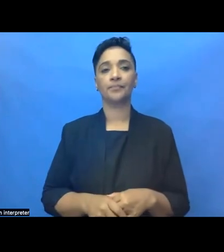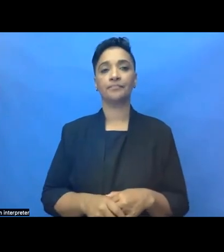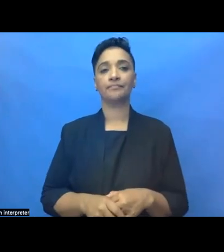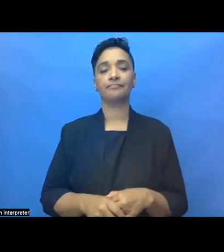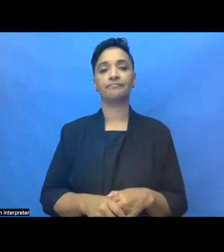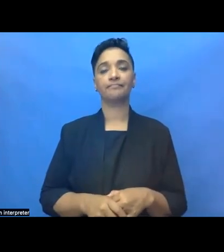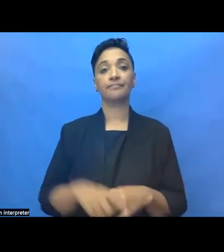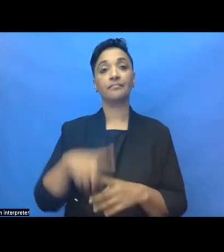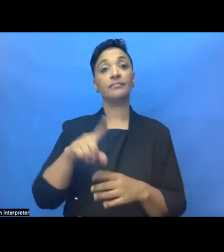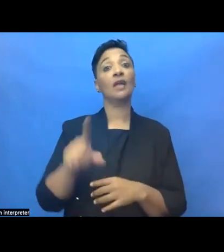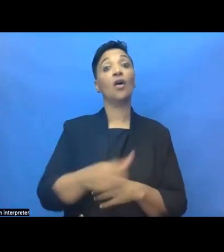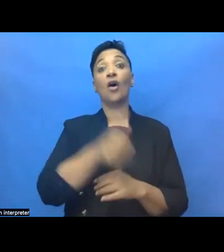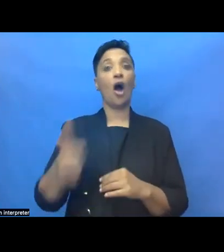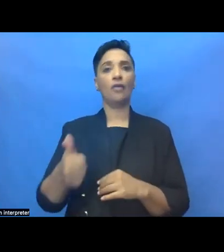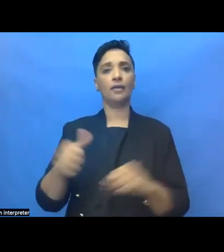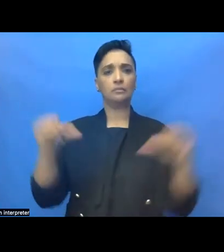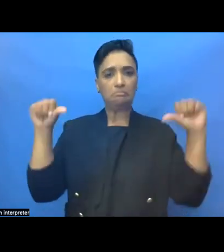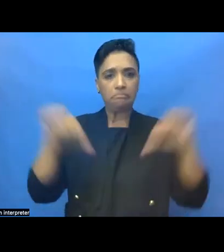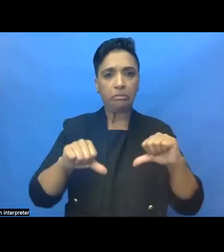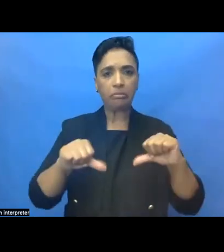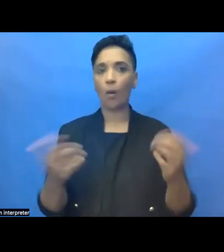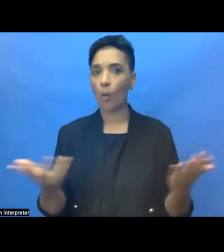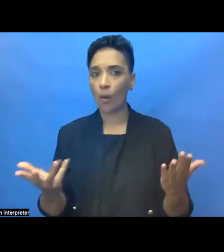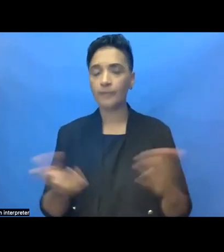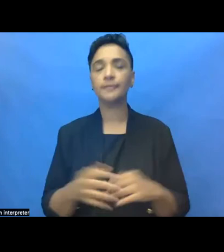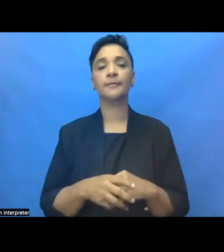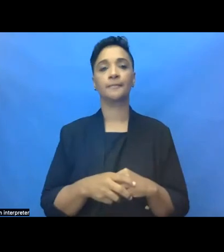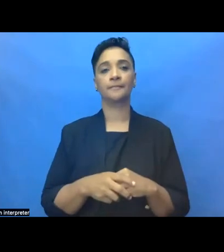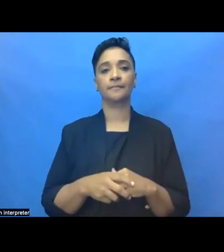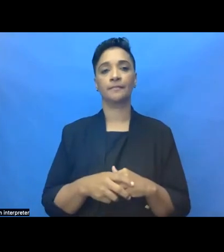another risk is to continue,